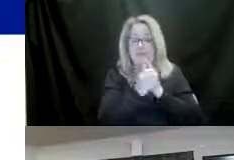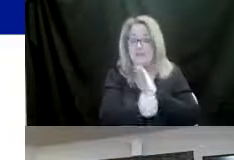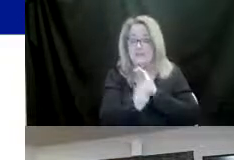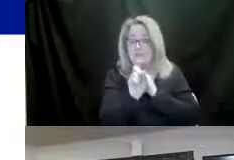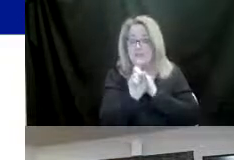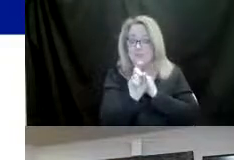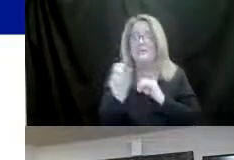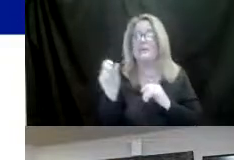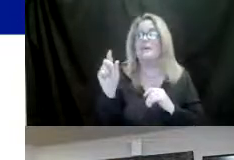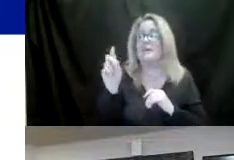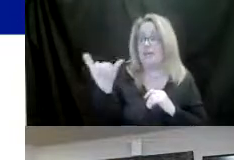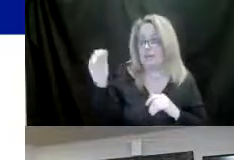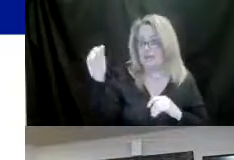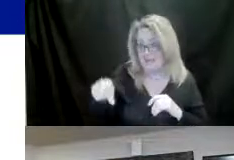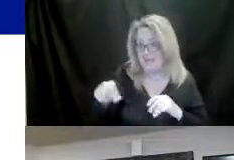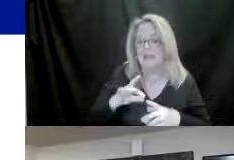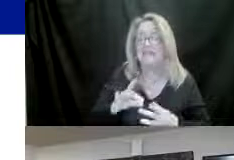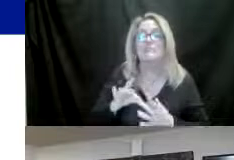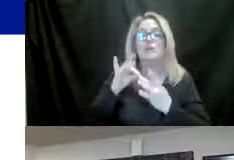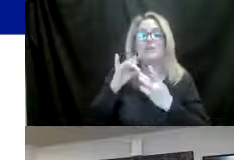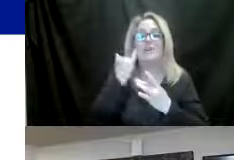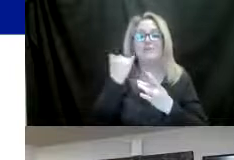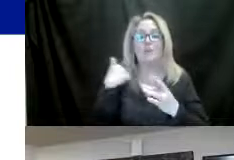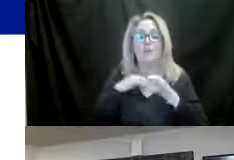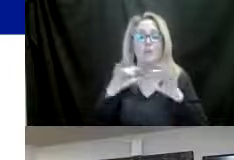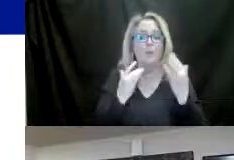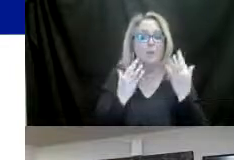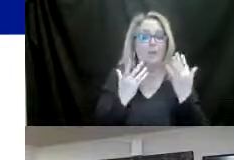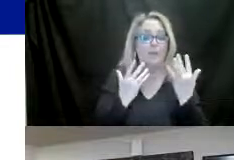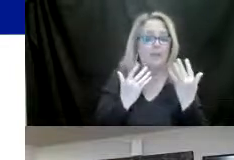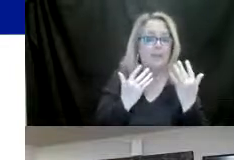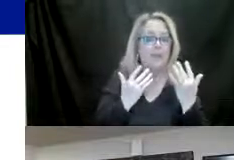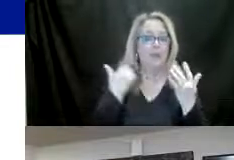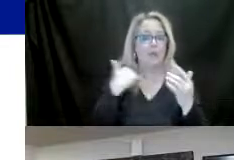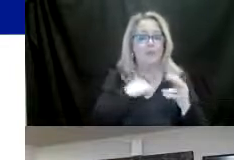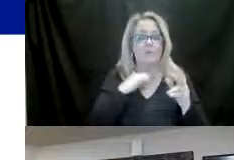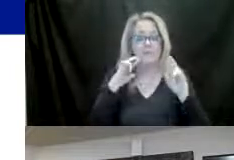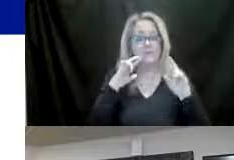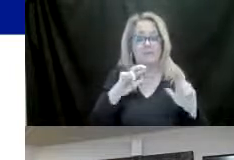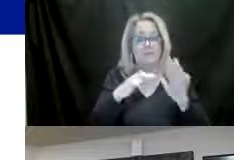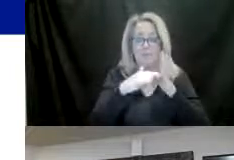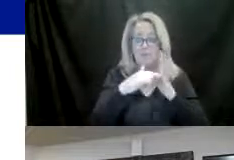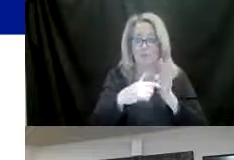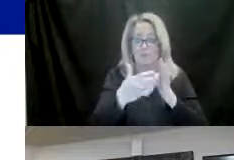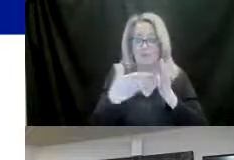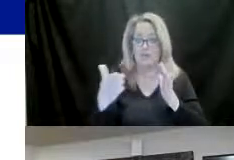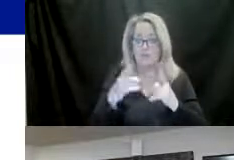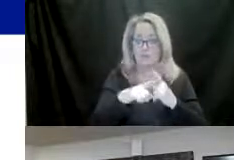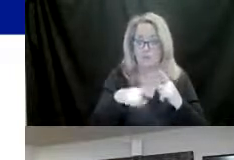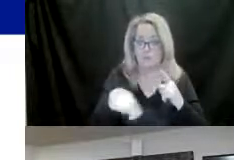we are doing the wait and we are kind of being respectful in demonstrating things to